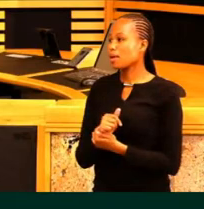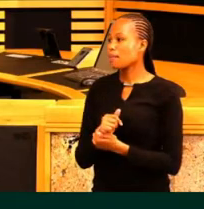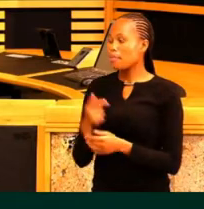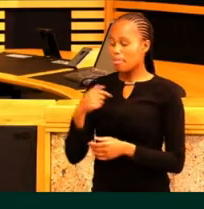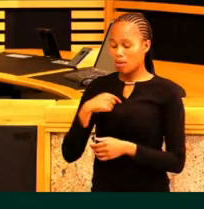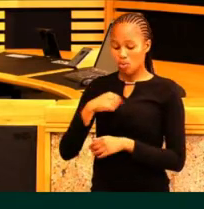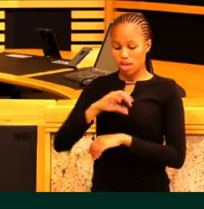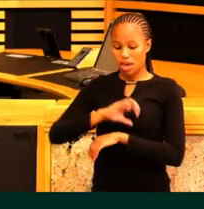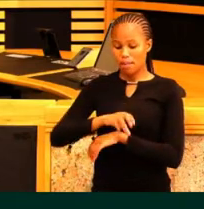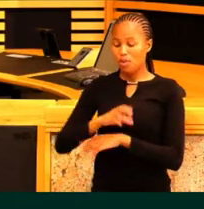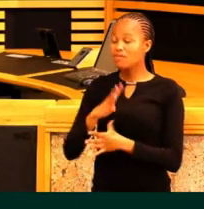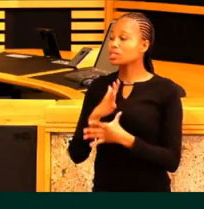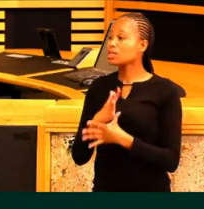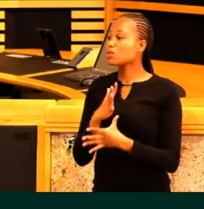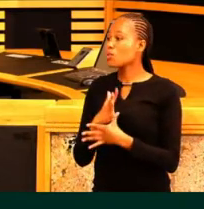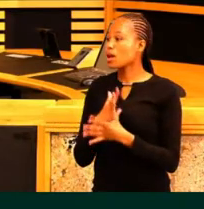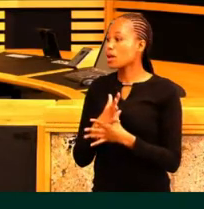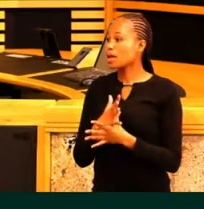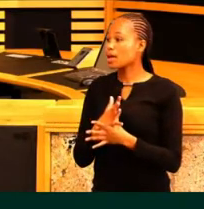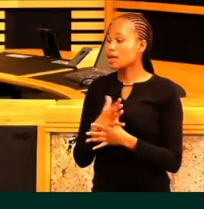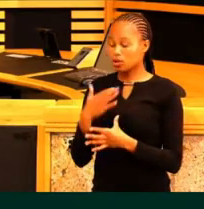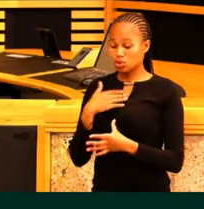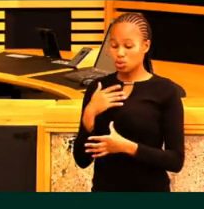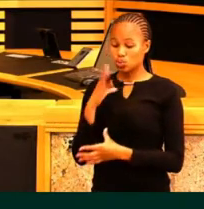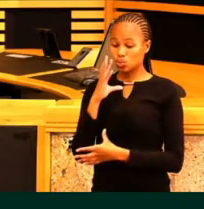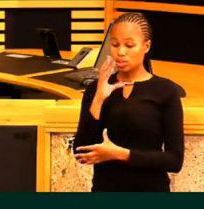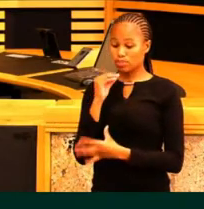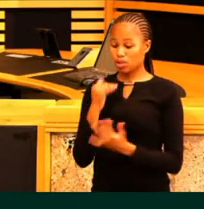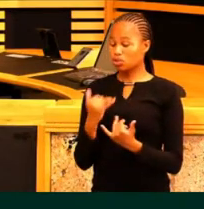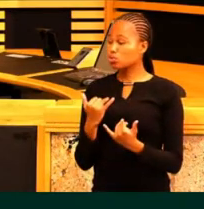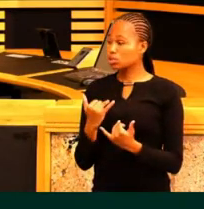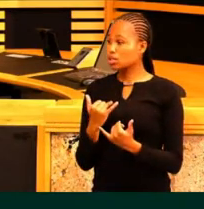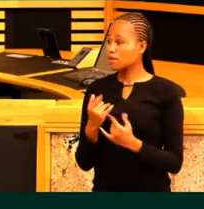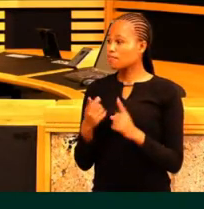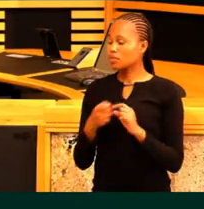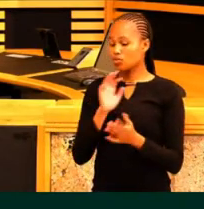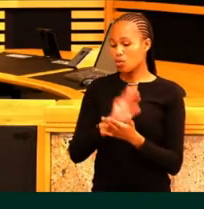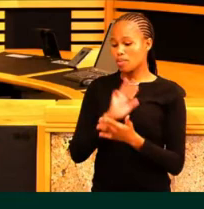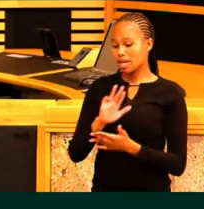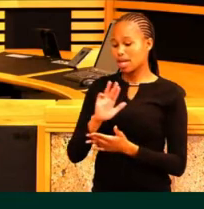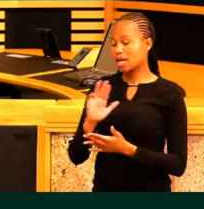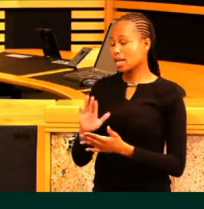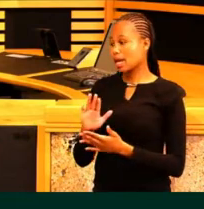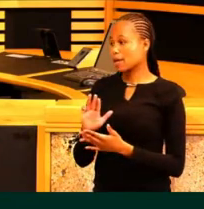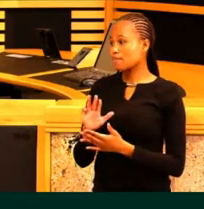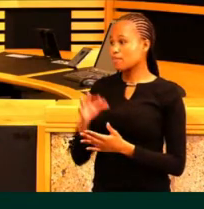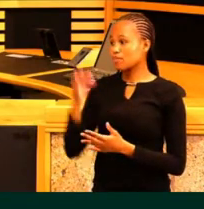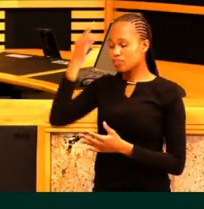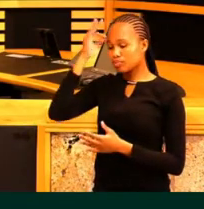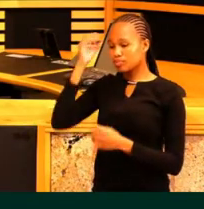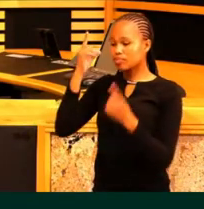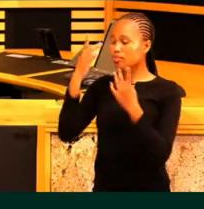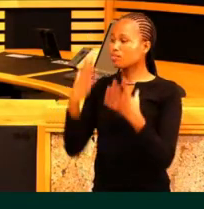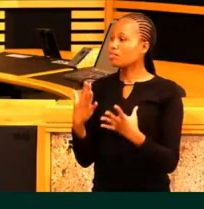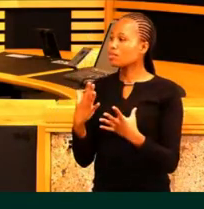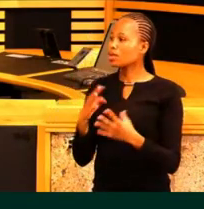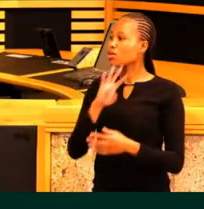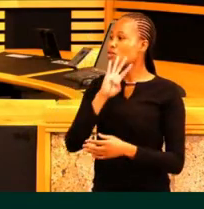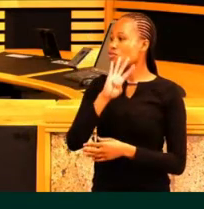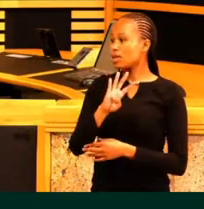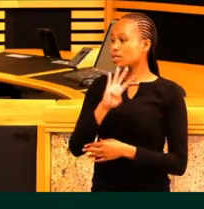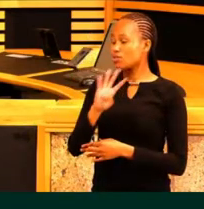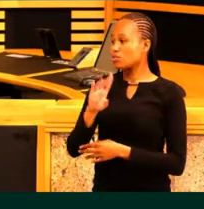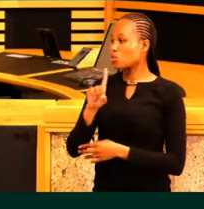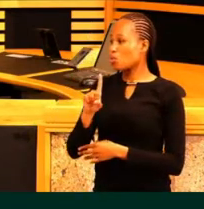province at work as we speak today from 1999 government budget of 441 million